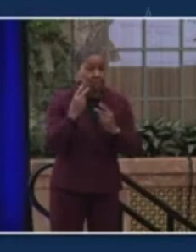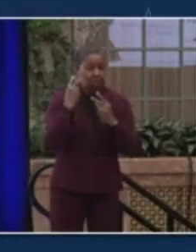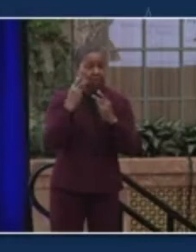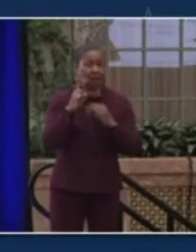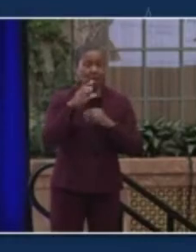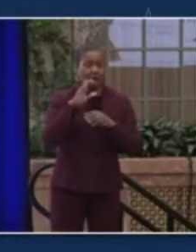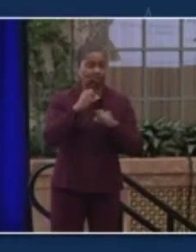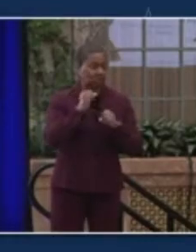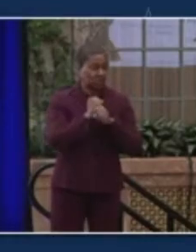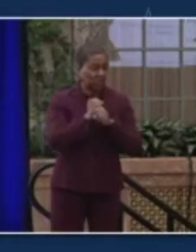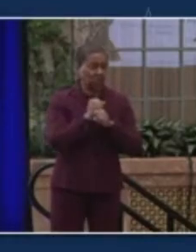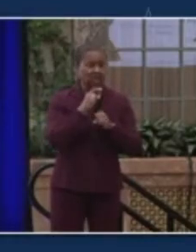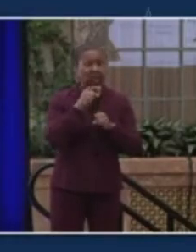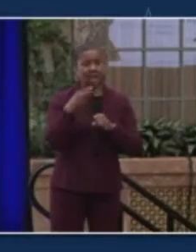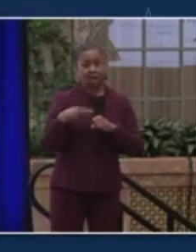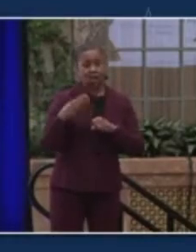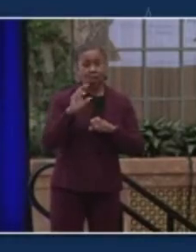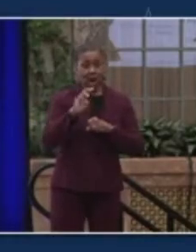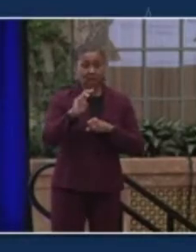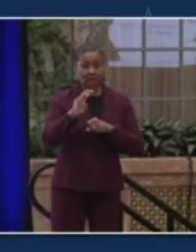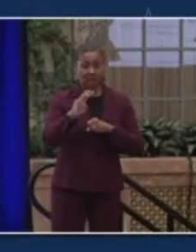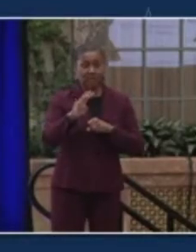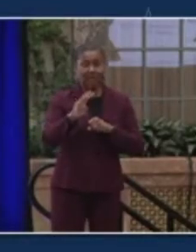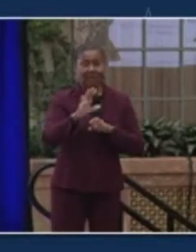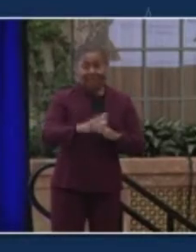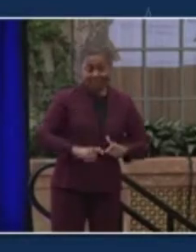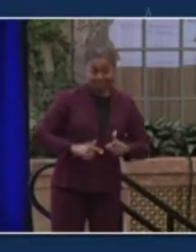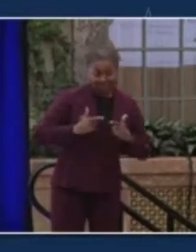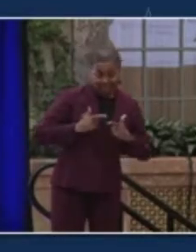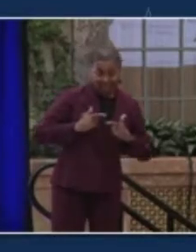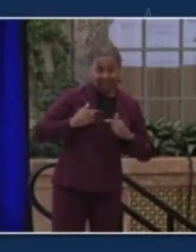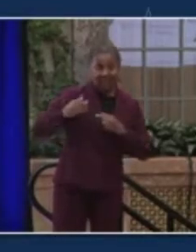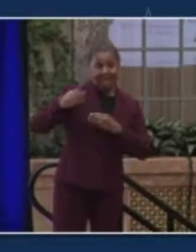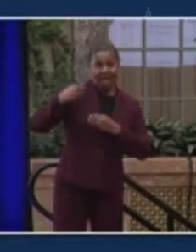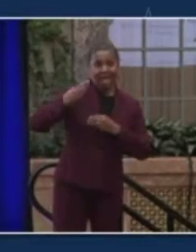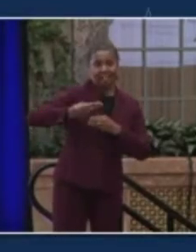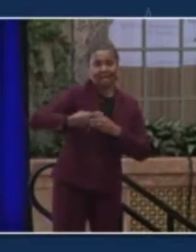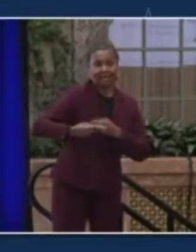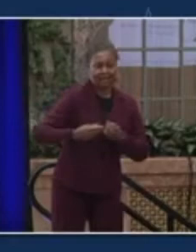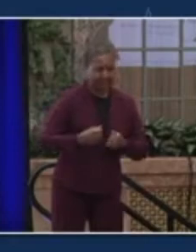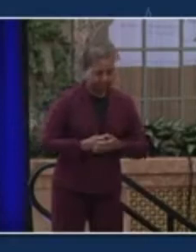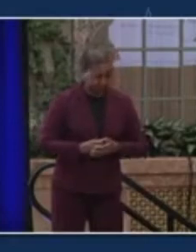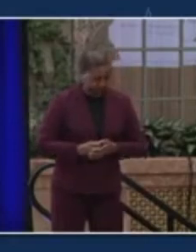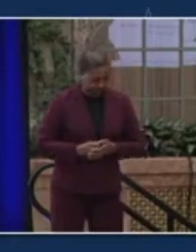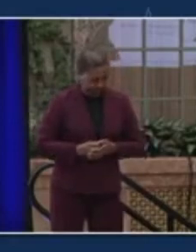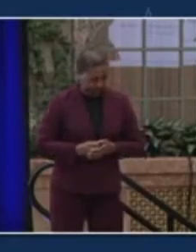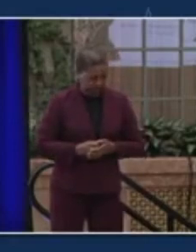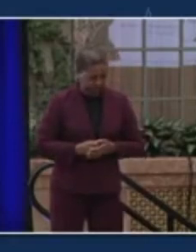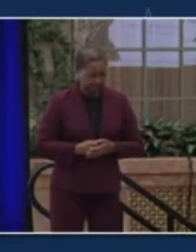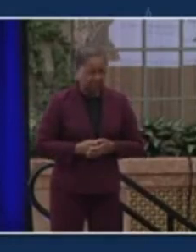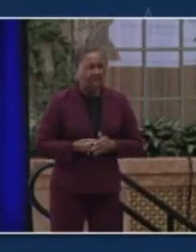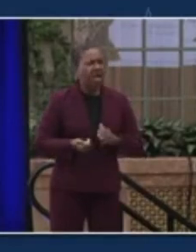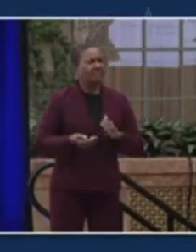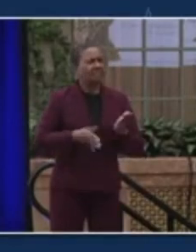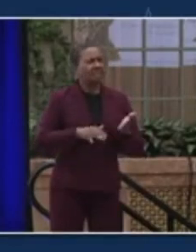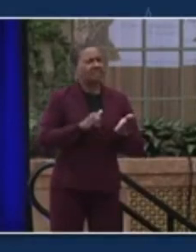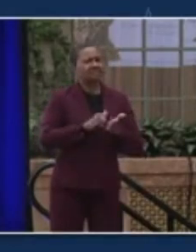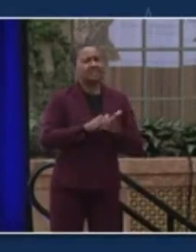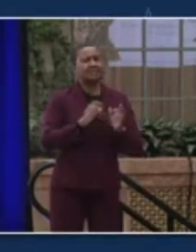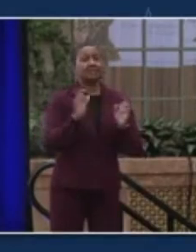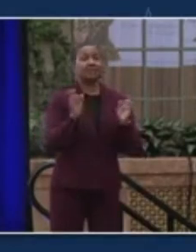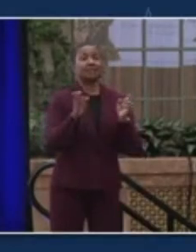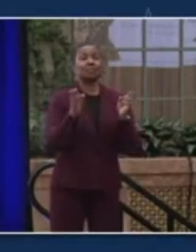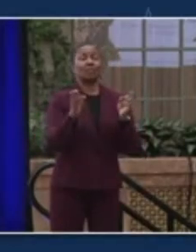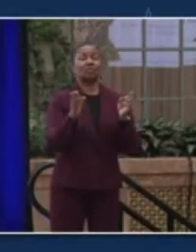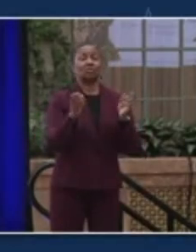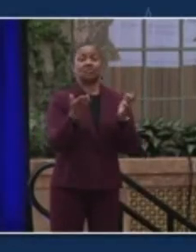100 years of Harold Washington in life and in legacy. the depth of this celebration